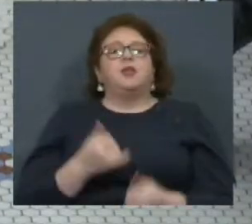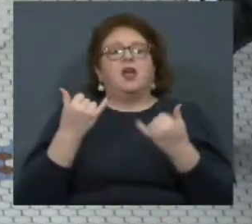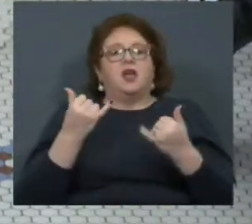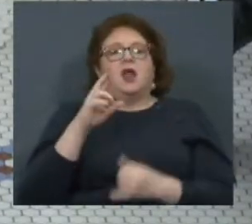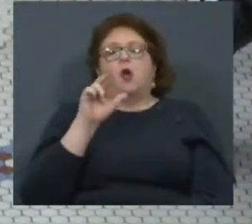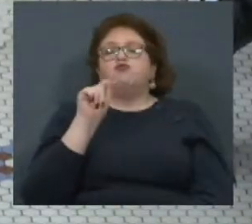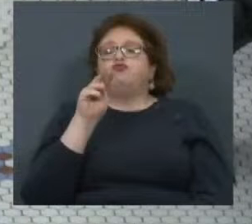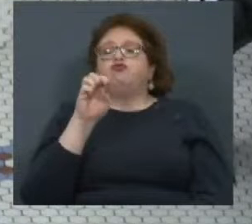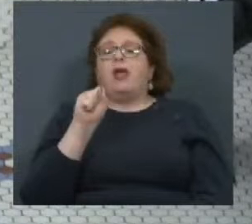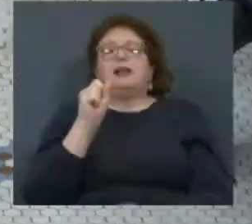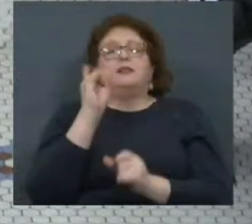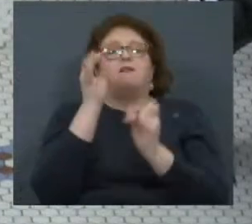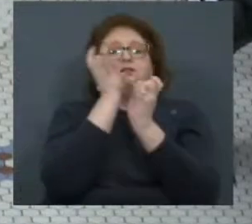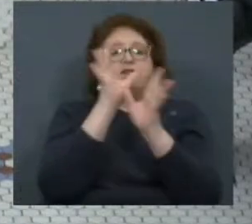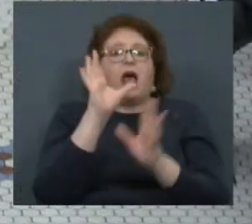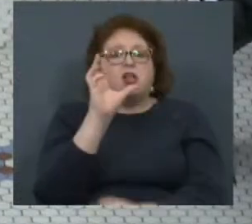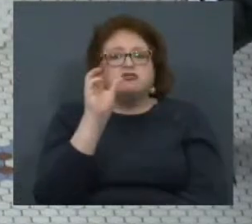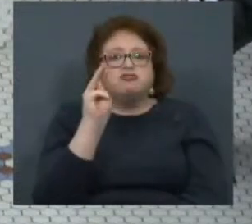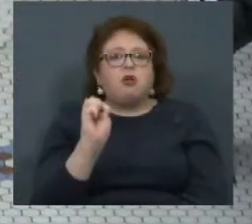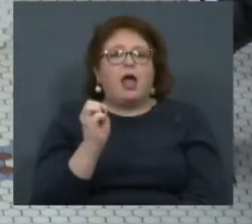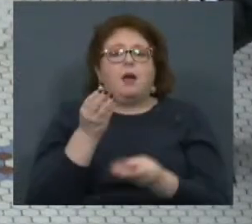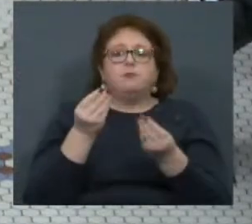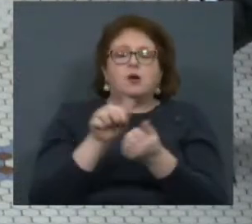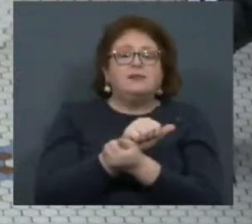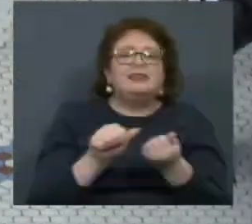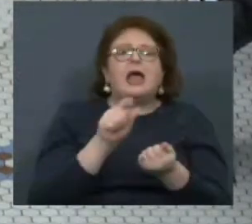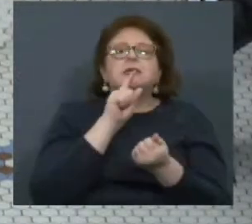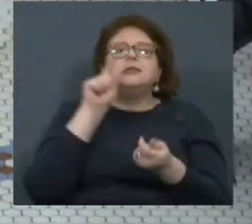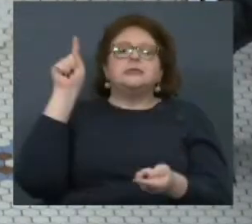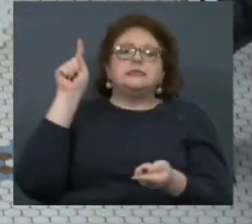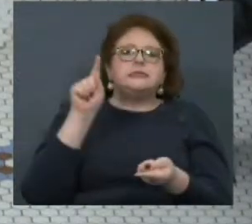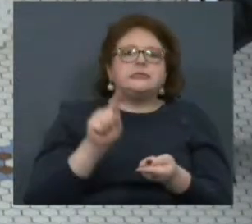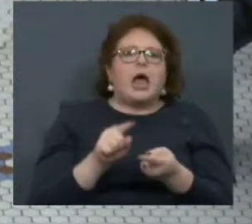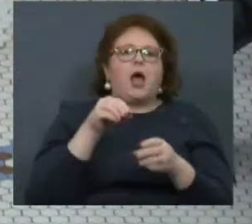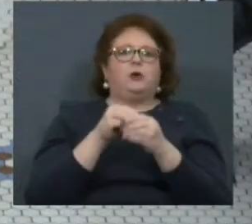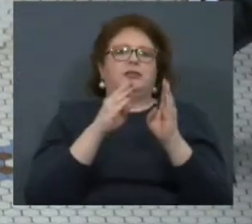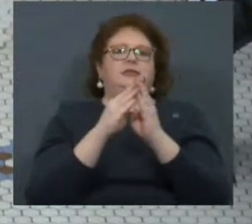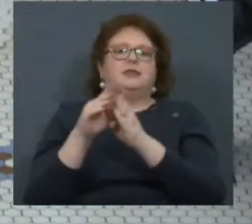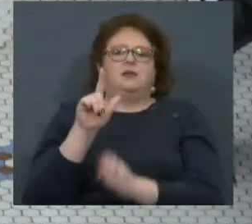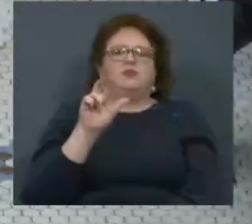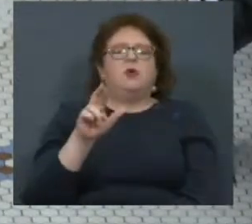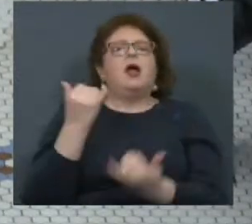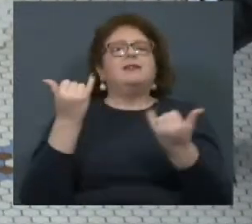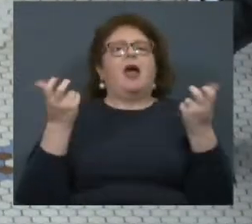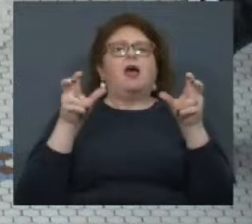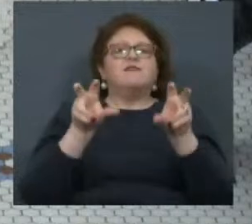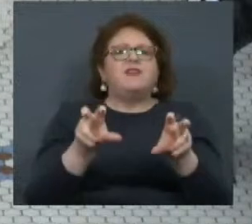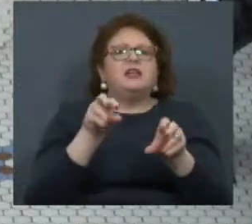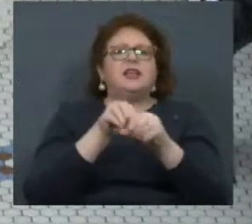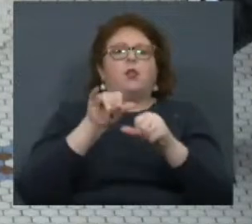in the city of Little Rock. This is the perfect opportunity to invest in preventative programs that strike at the root causes of